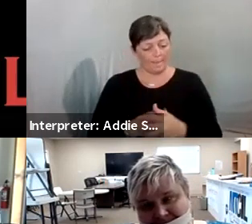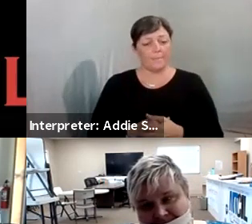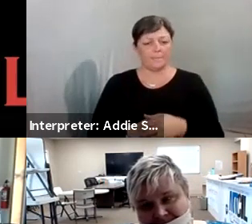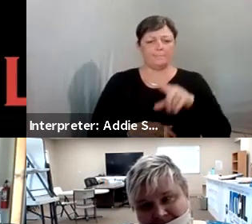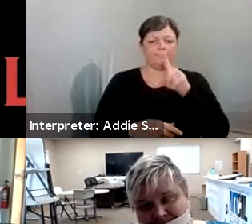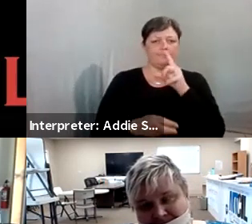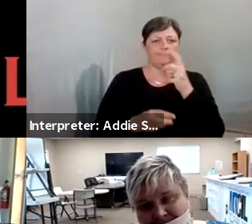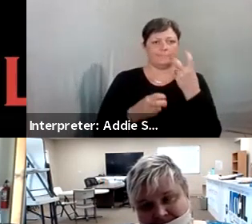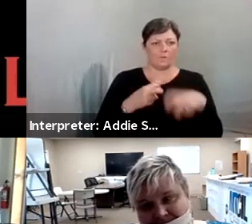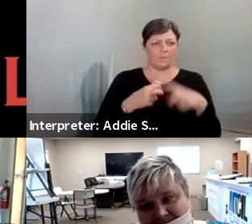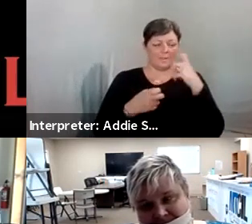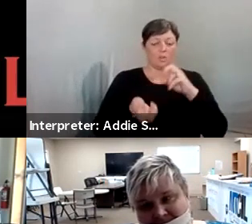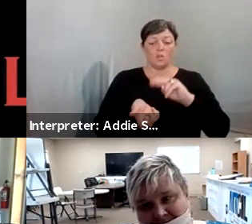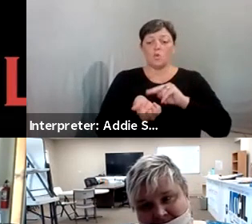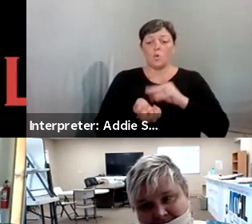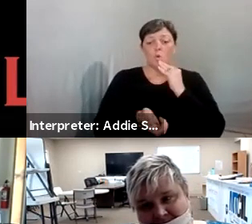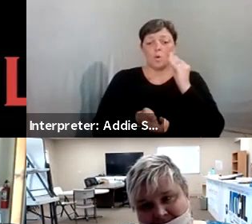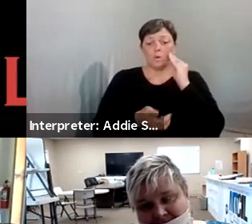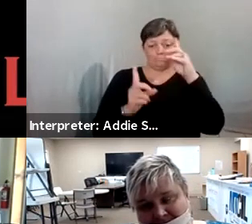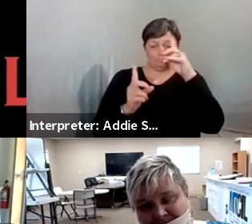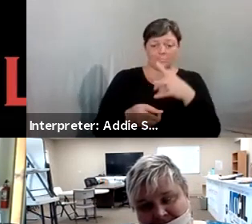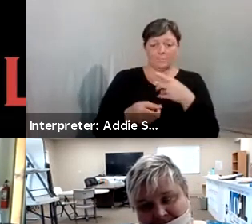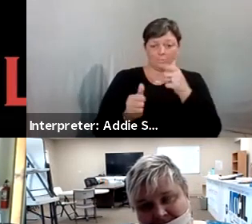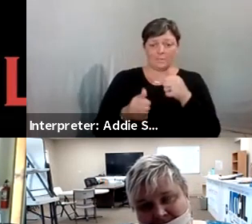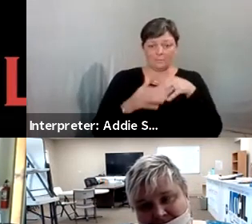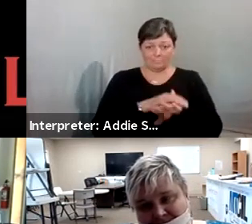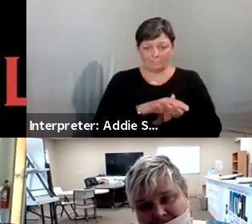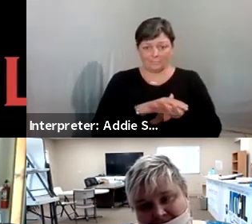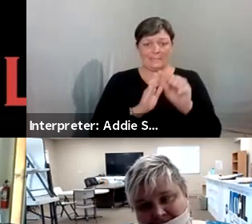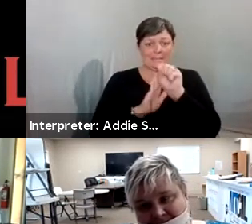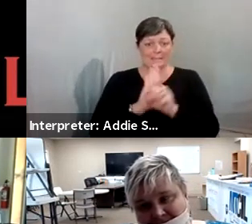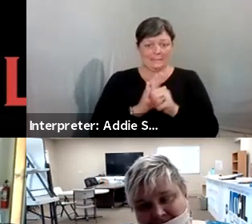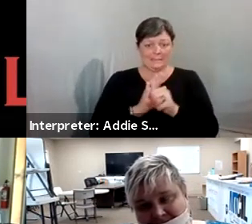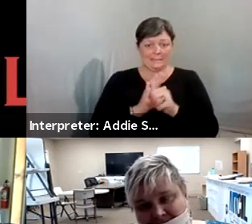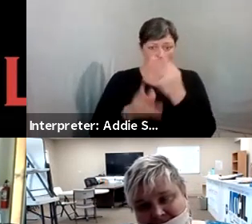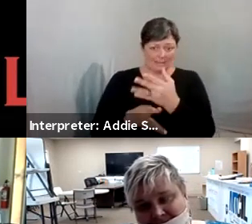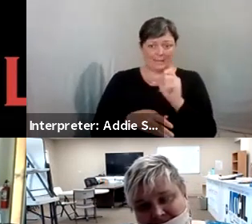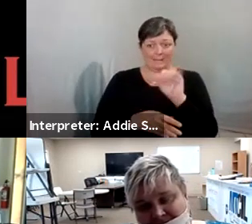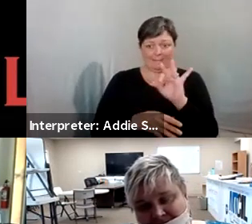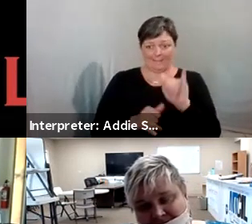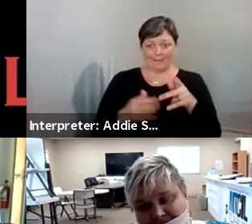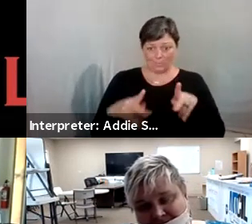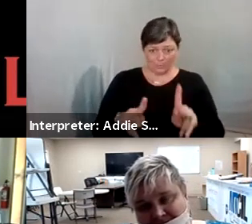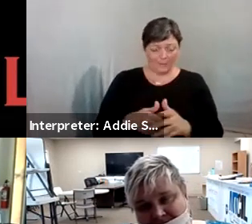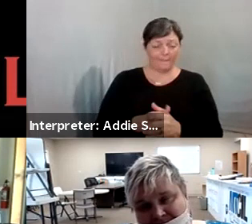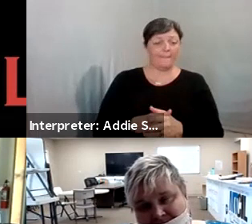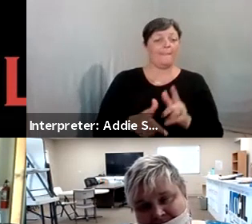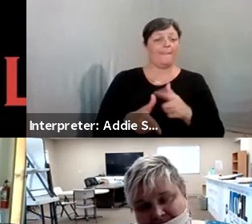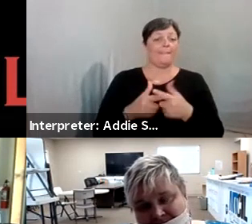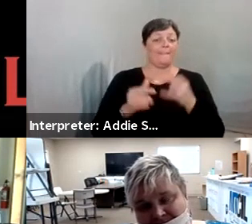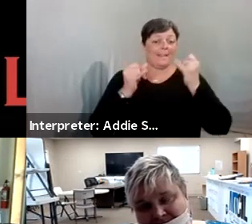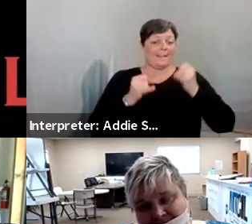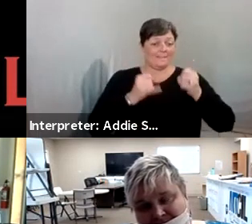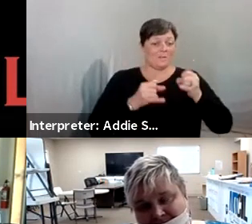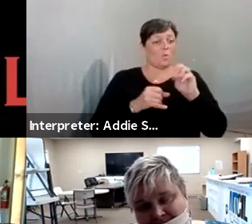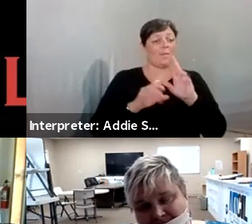hard because the nursing homes decide whether or not you come in and the state tells them. whether or not that's allowed. And then the individual or their